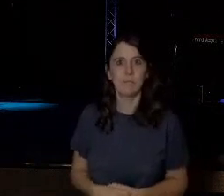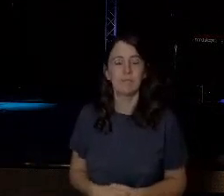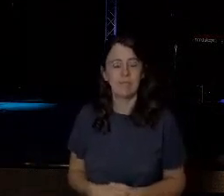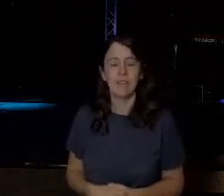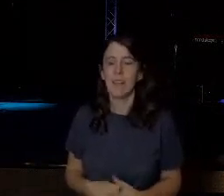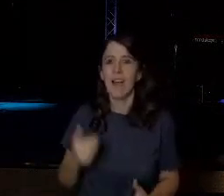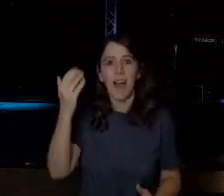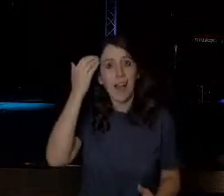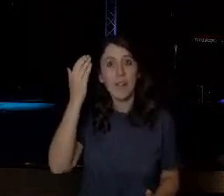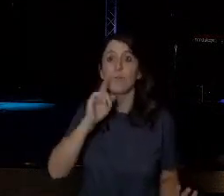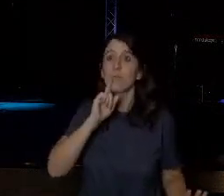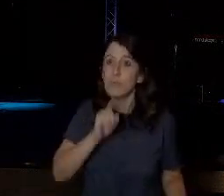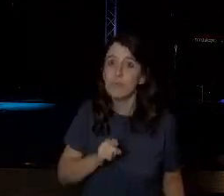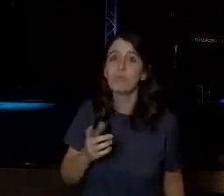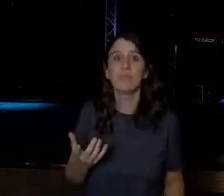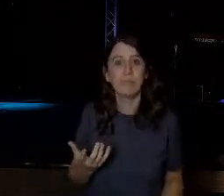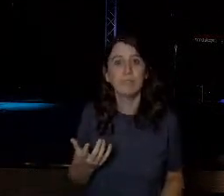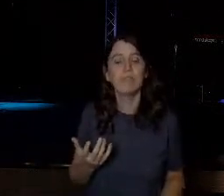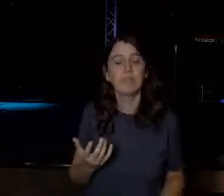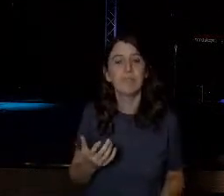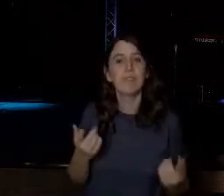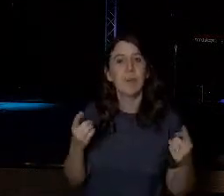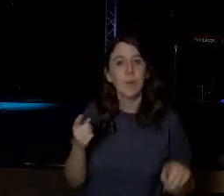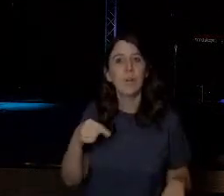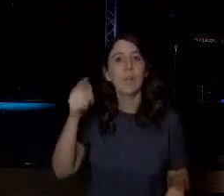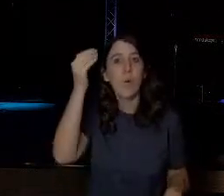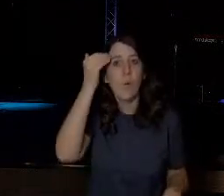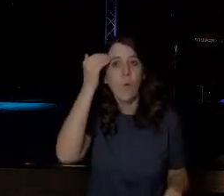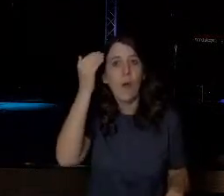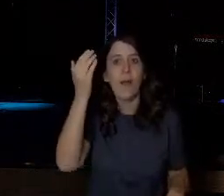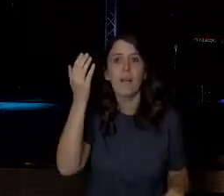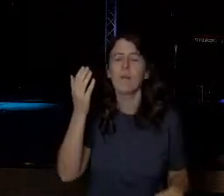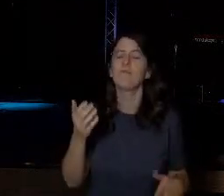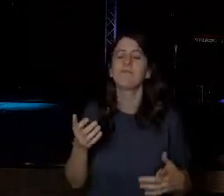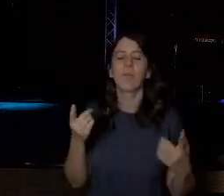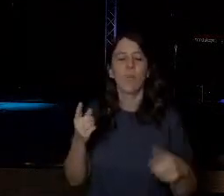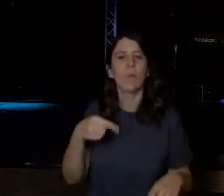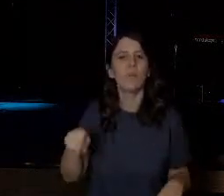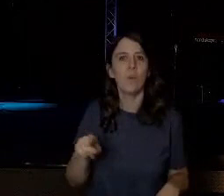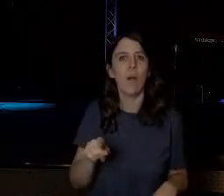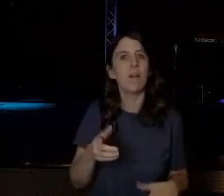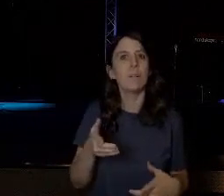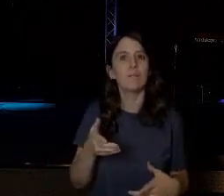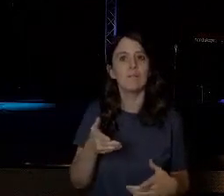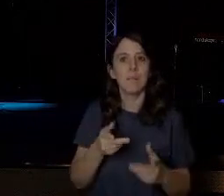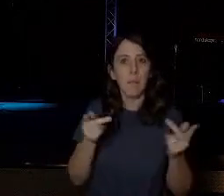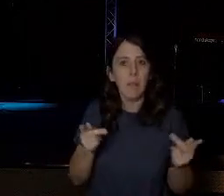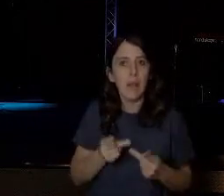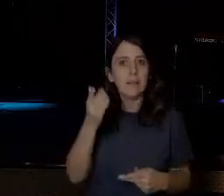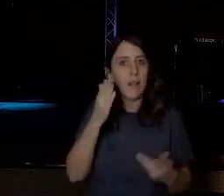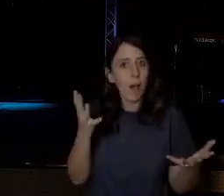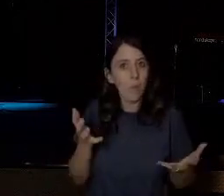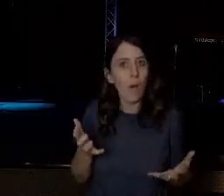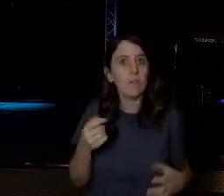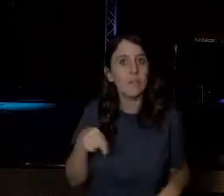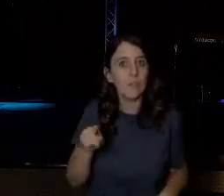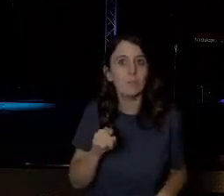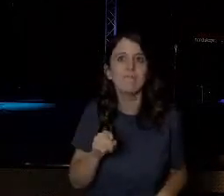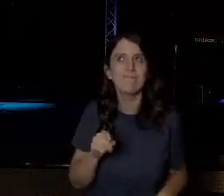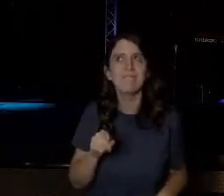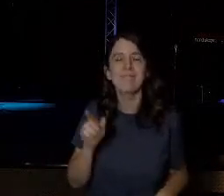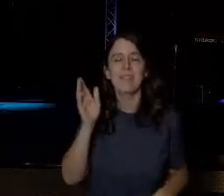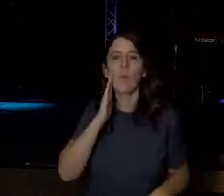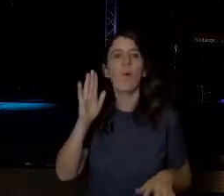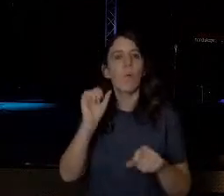I know this to be true. When you are where God wants you to be, he's about to do some amazing things. And so